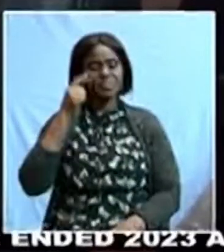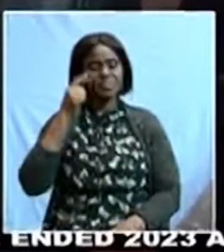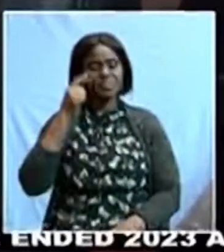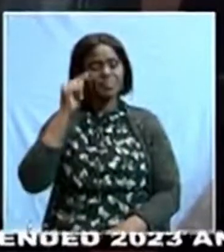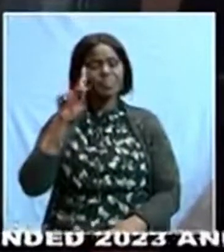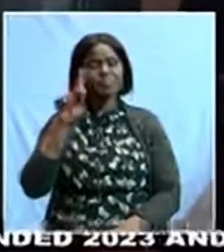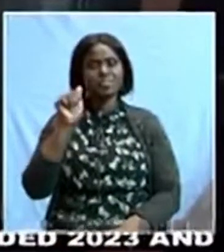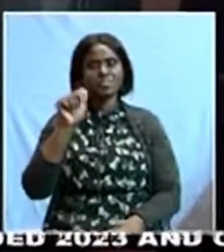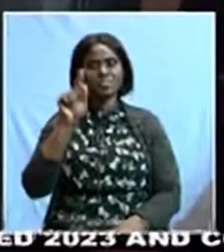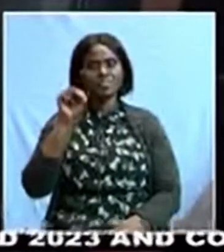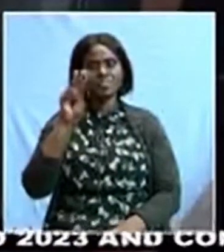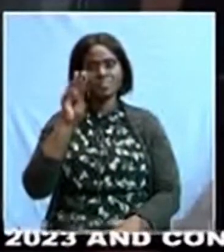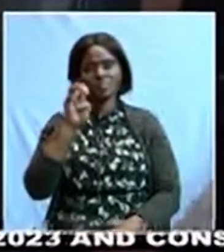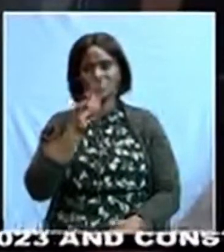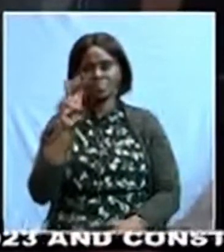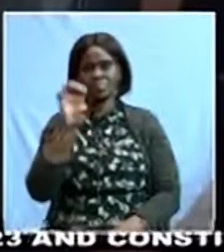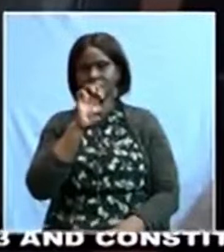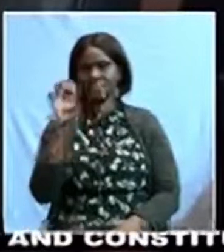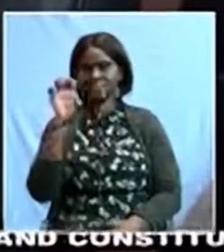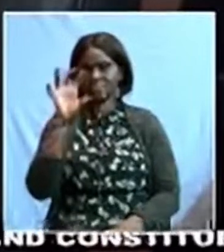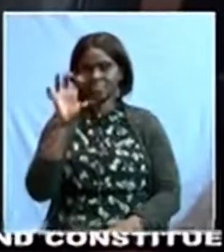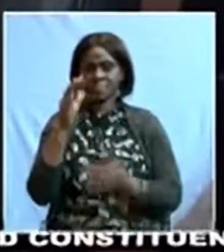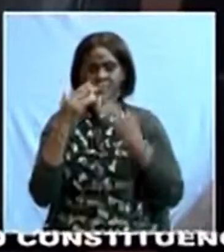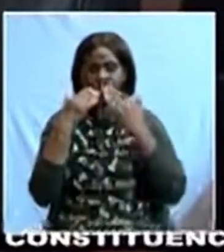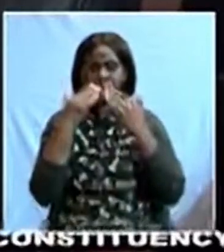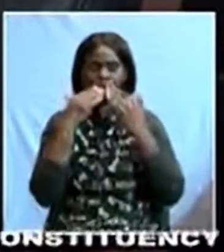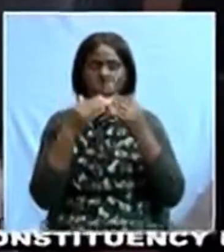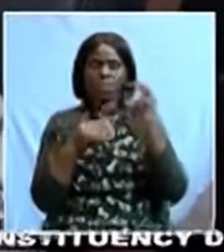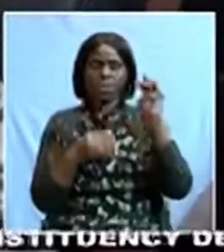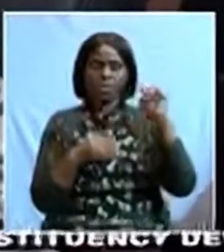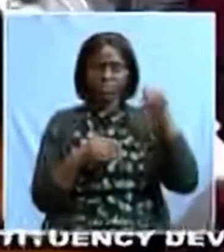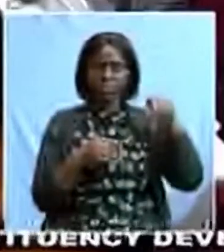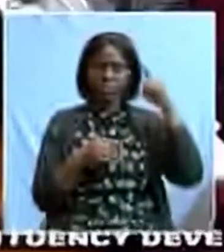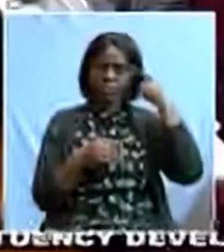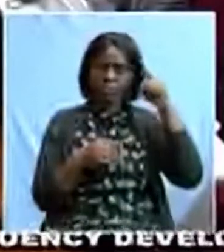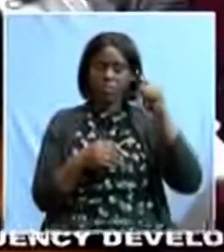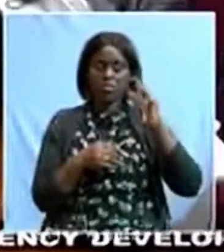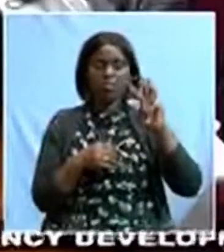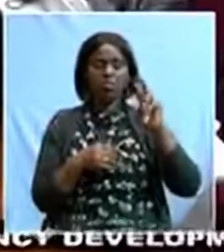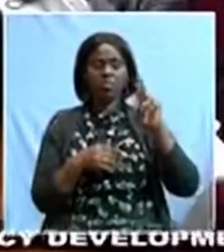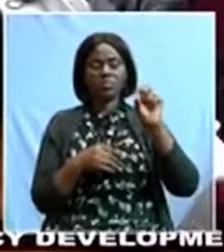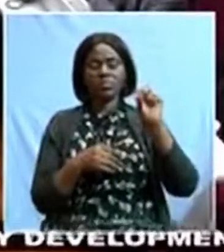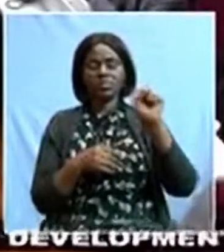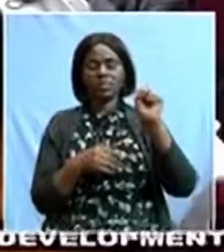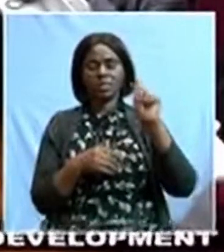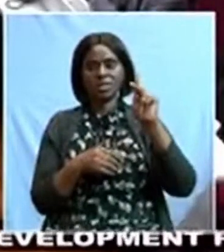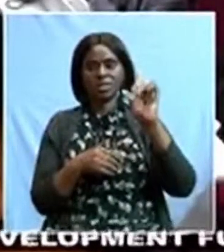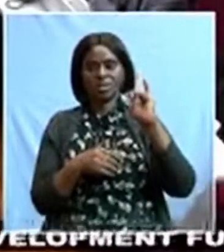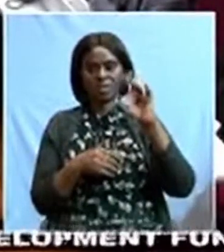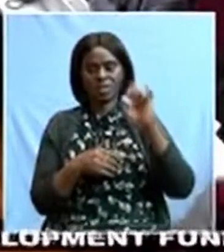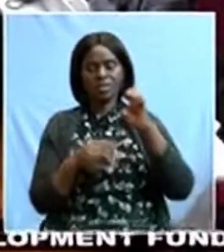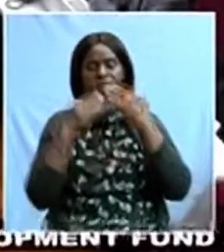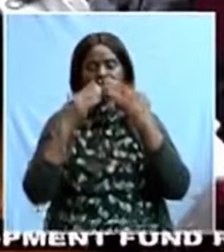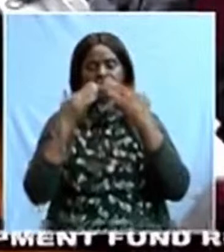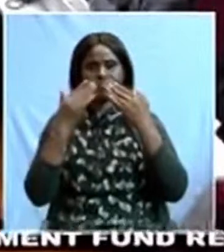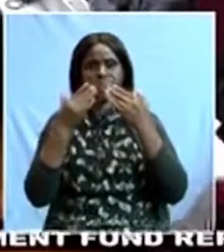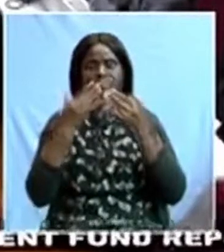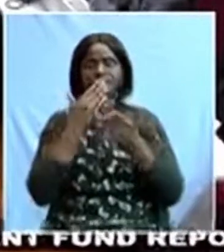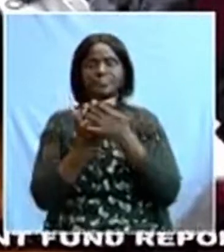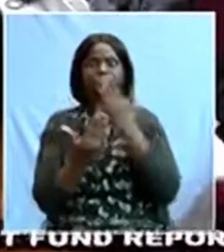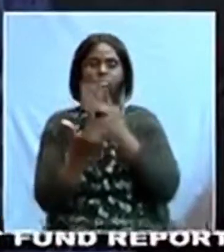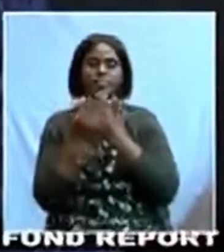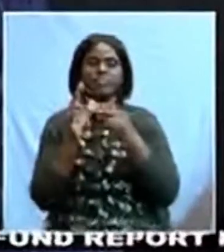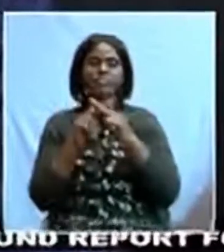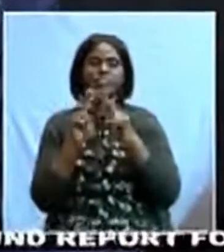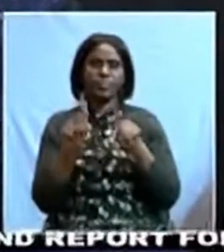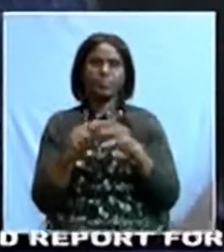Petauke District of the Eastern Province. Thank you. The Honorable MP for Usakile. Thank you. Morning, Chair.